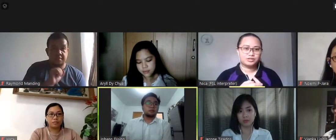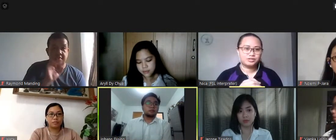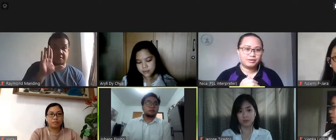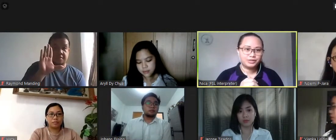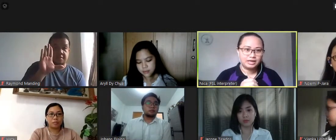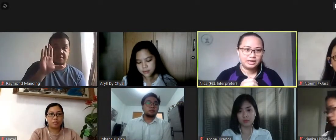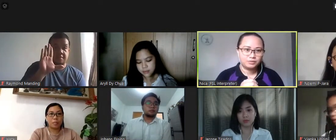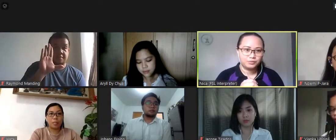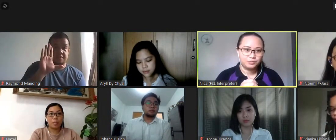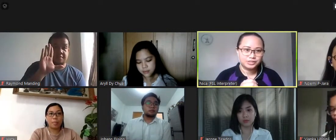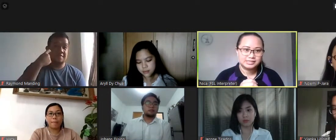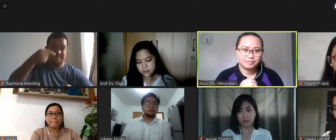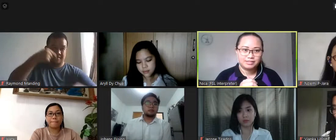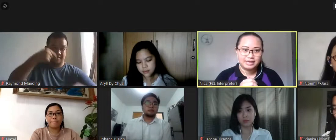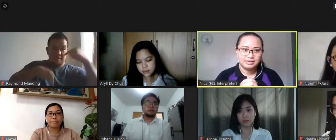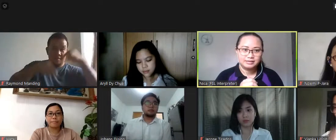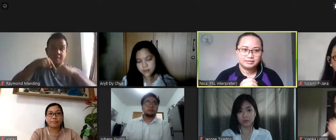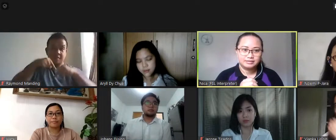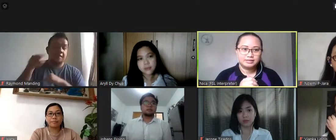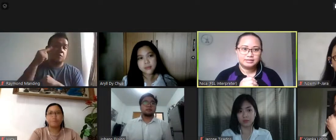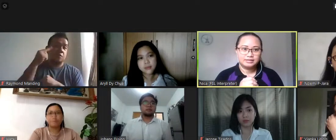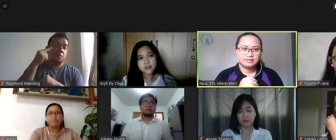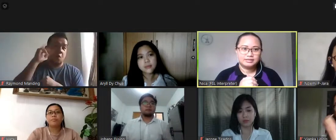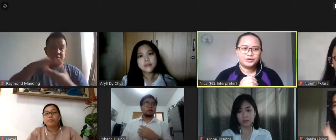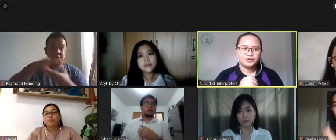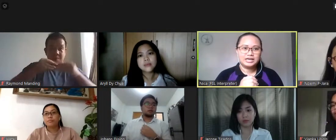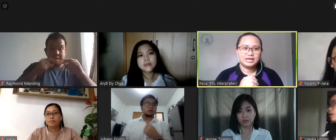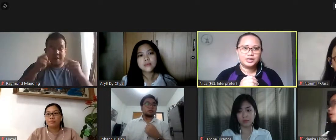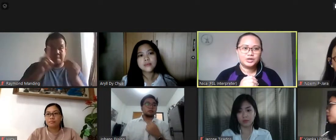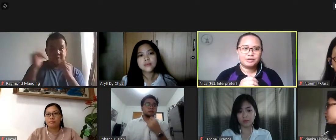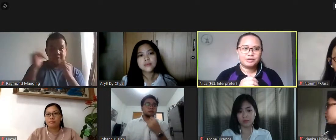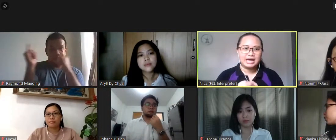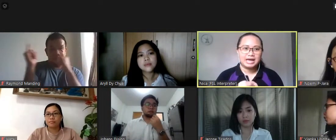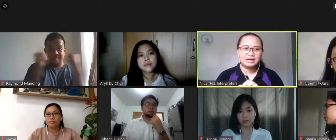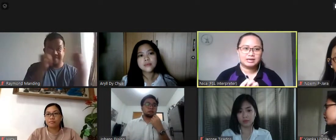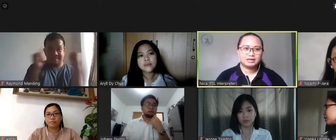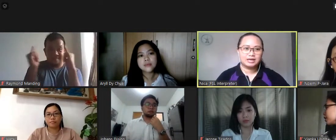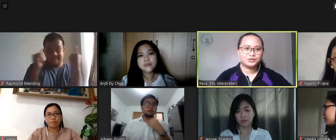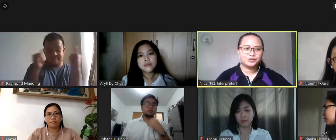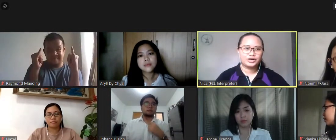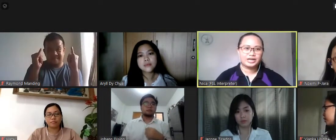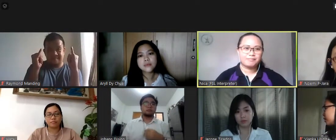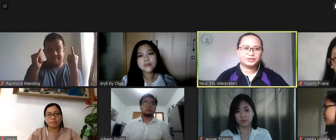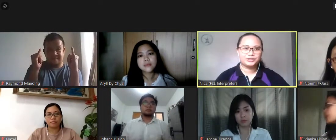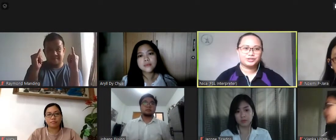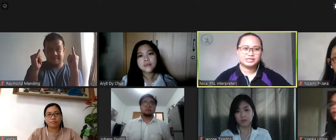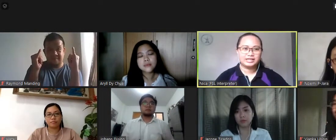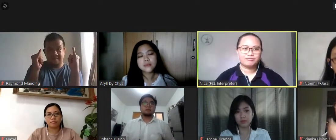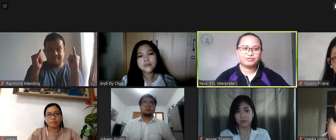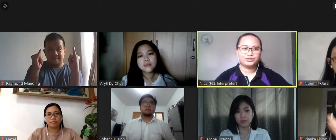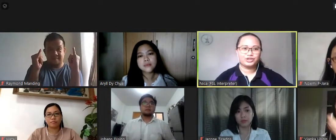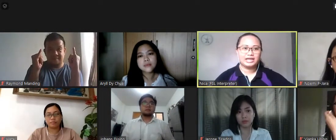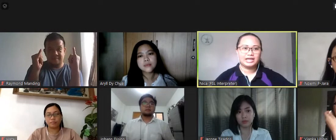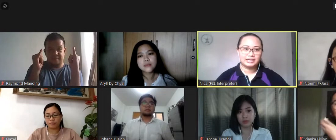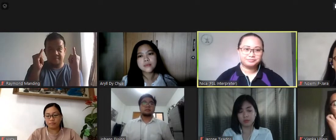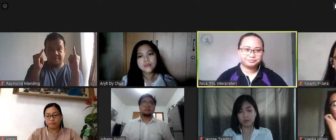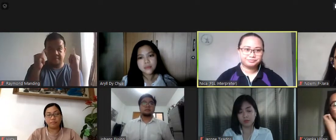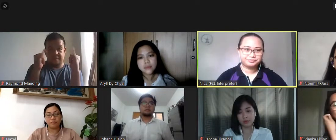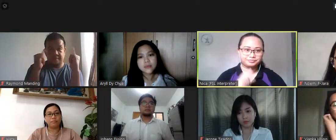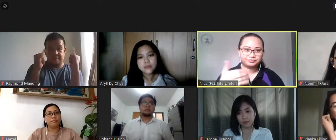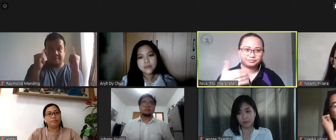Sir Raymond wants to say something. So yung kanina nga, going back, yung story about dun sa Typhoon Yolanda.